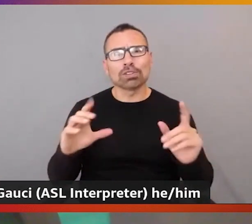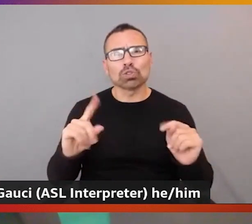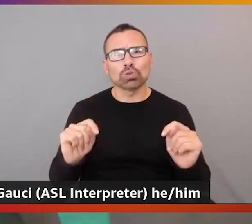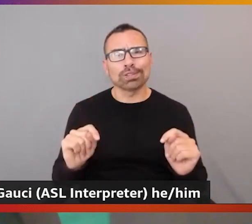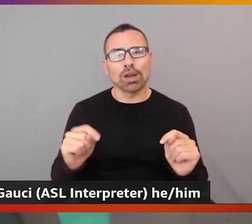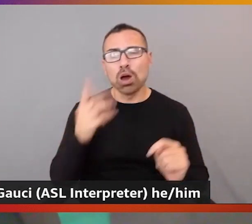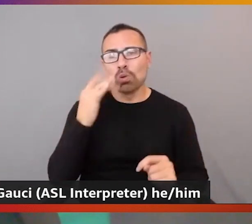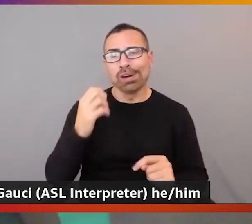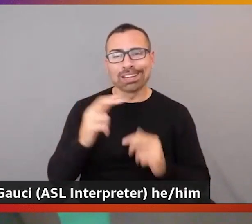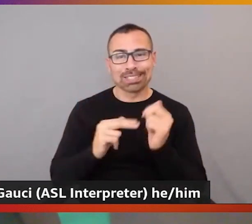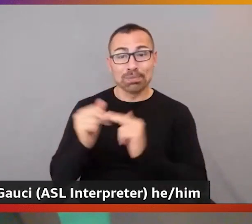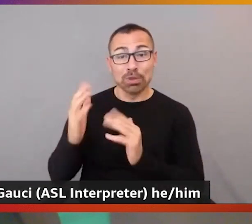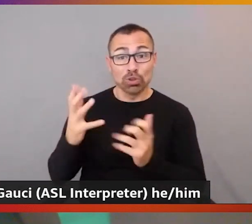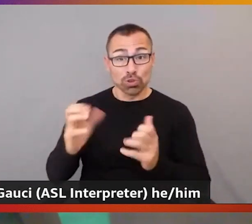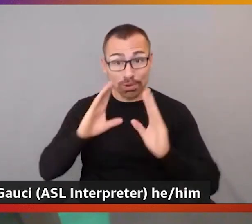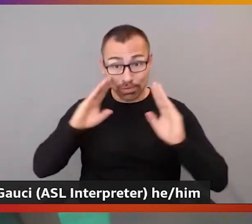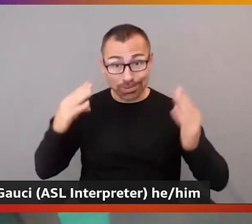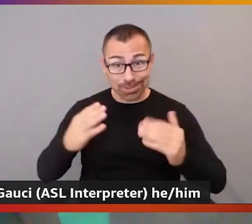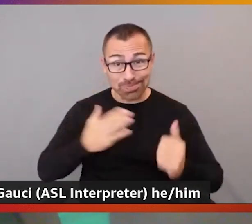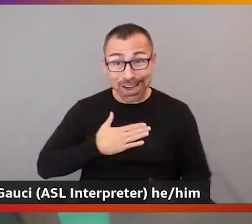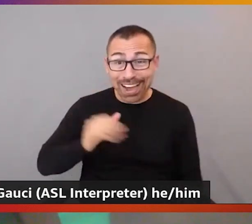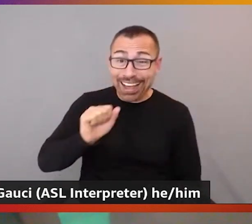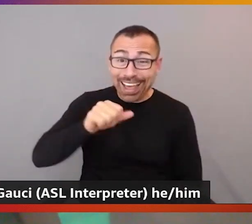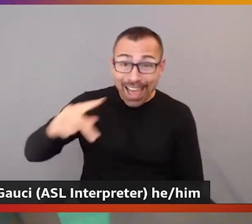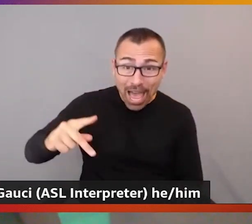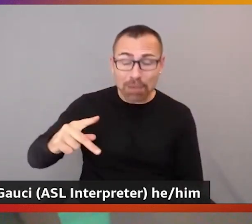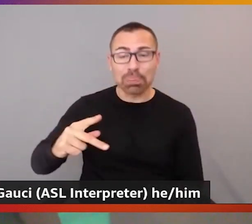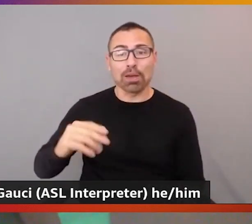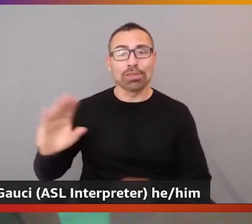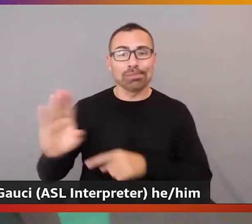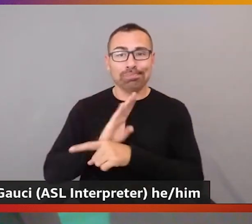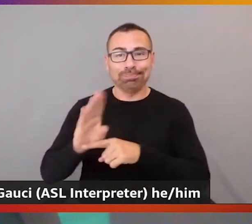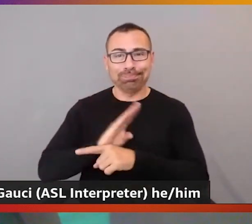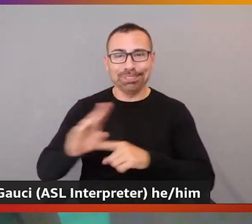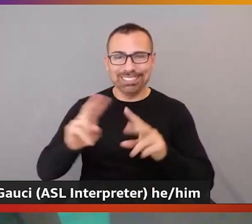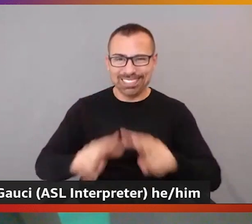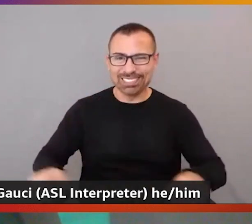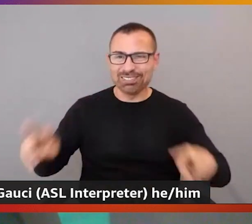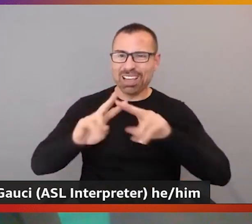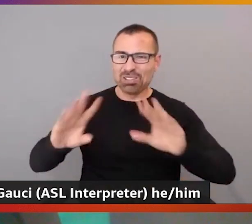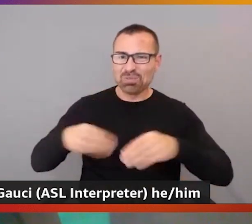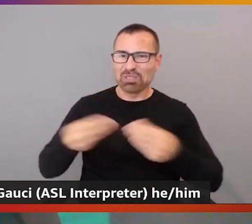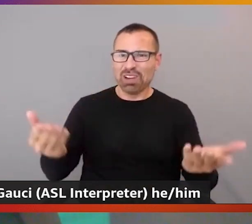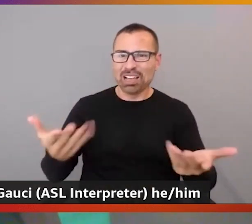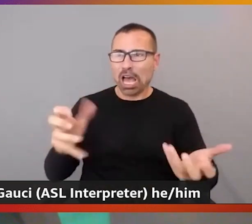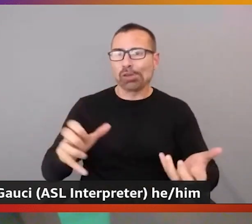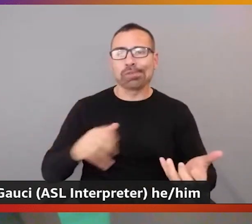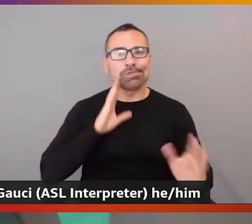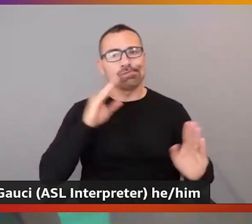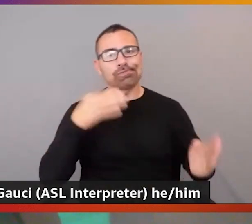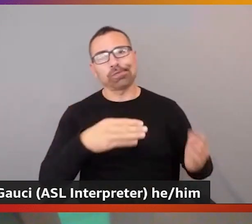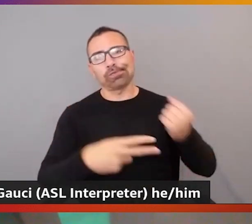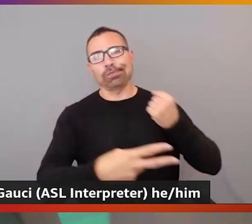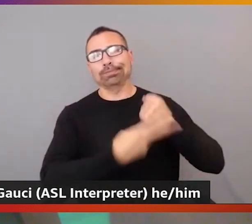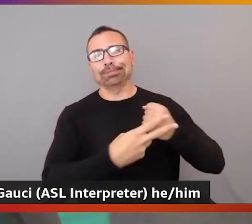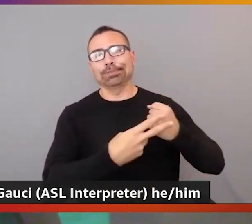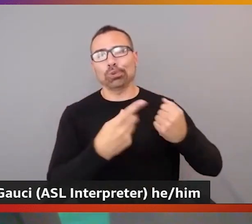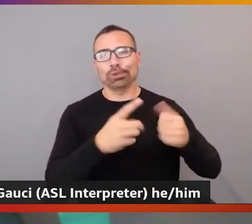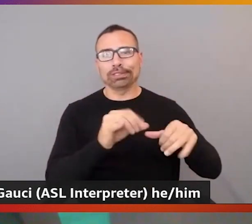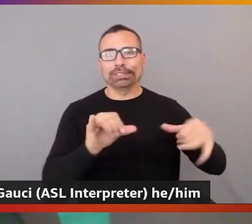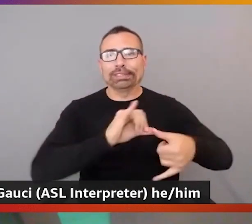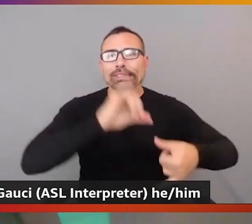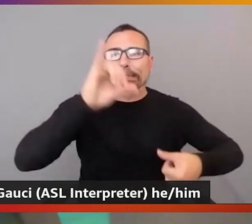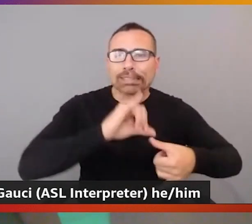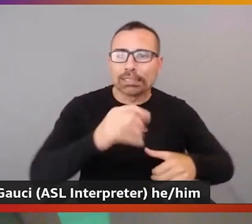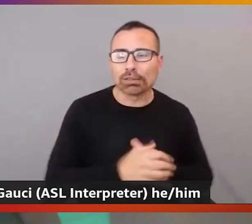you want to focus on your application. You want to focus on the business value that application provides. You don't want to focus on storage. Okay, does my storage scale? Do I have to